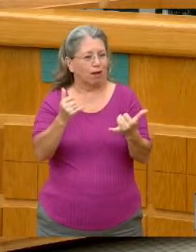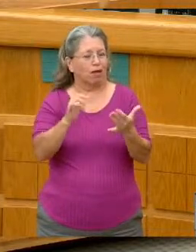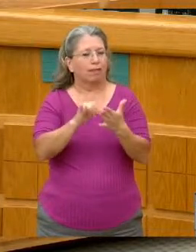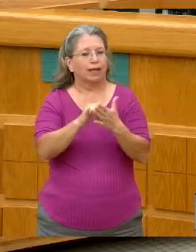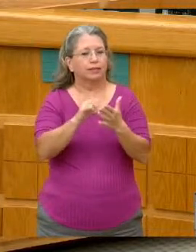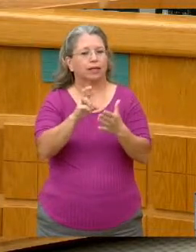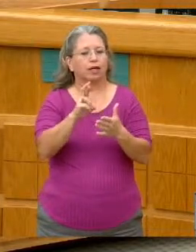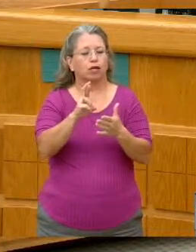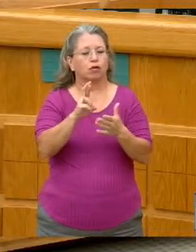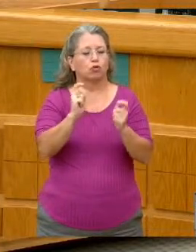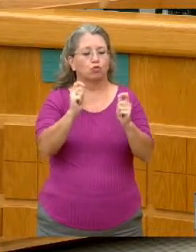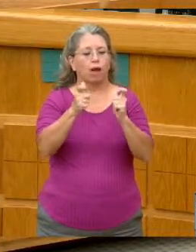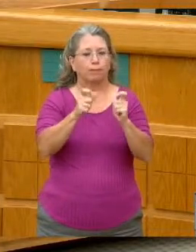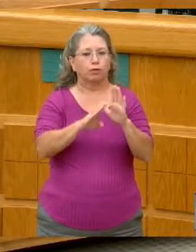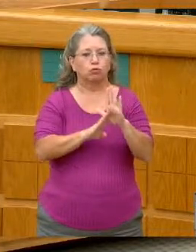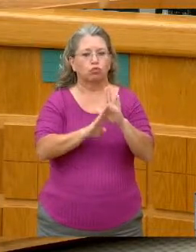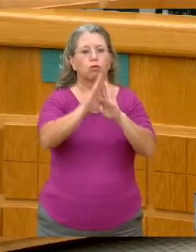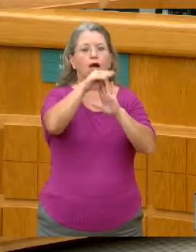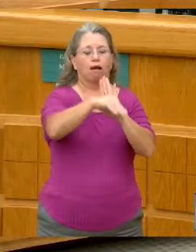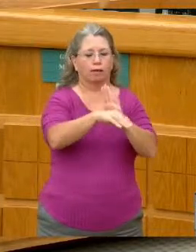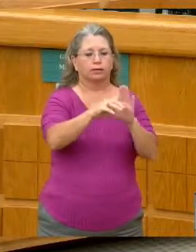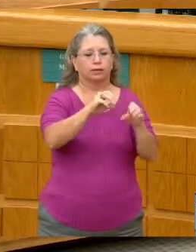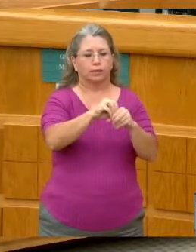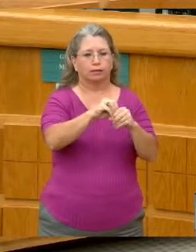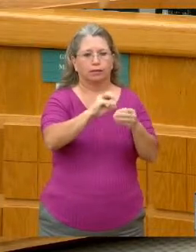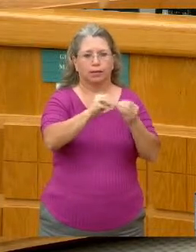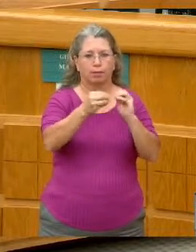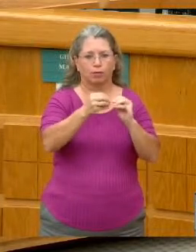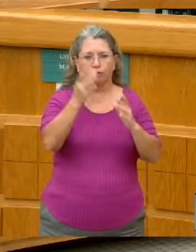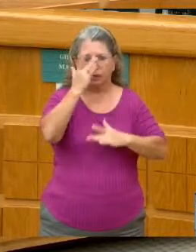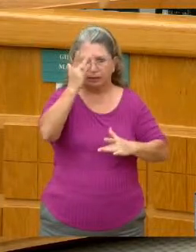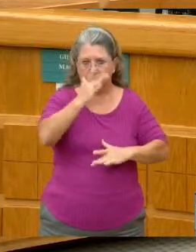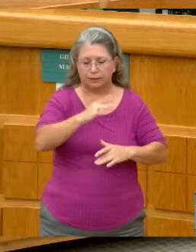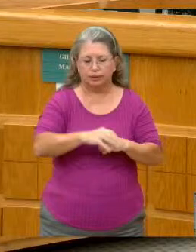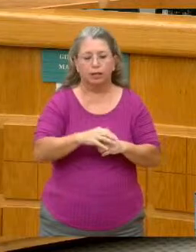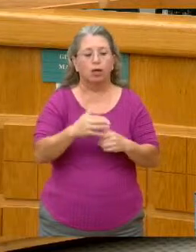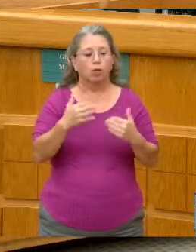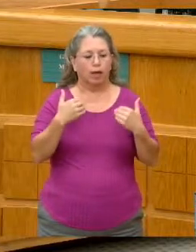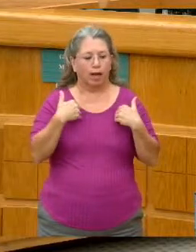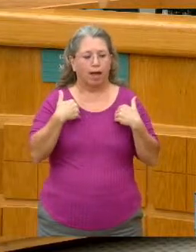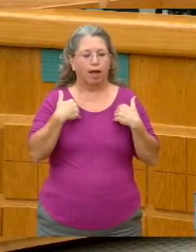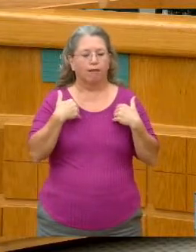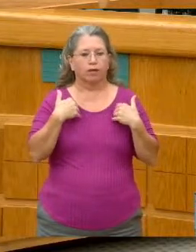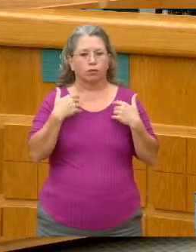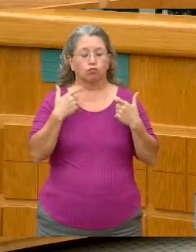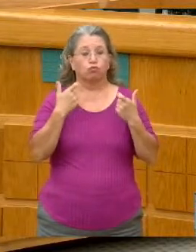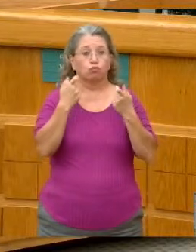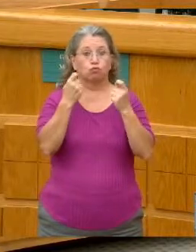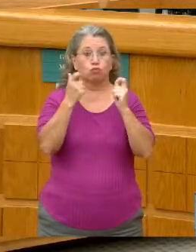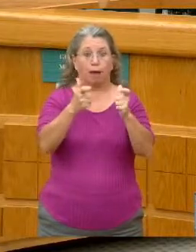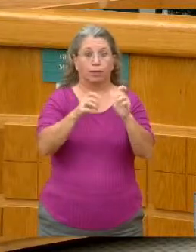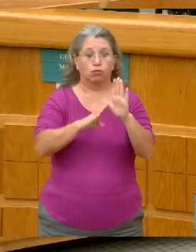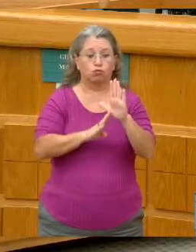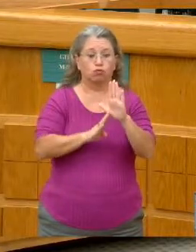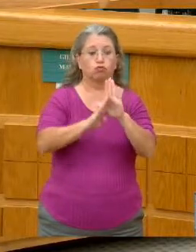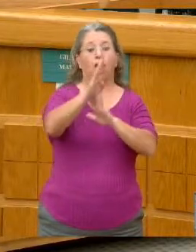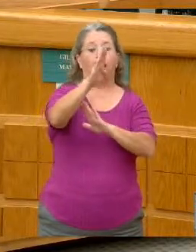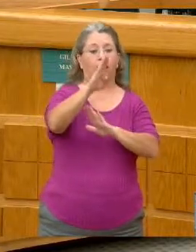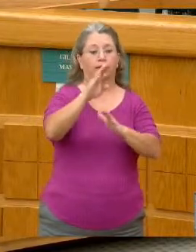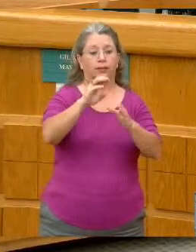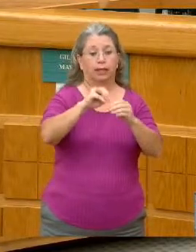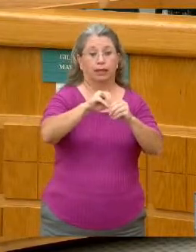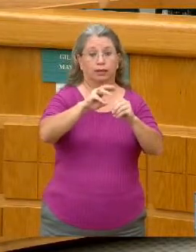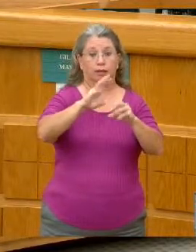the occurrence of disease in an area. We have a rapid rise in the occurrence of disease in the world, which is the pandemic